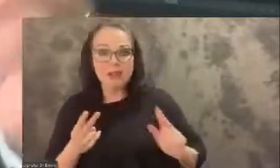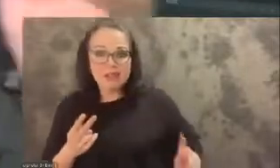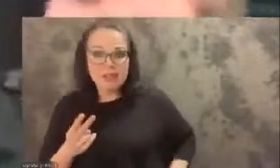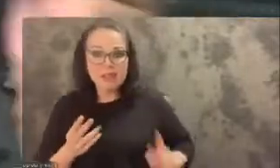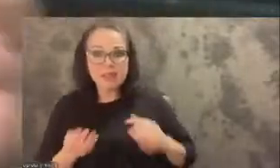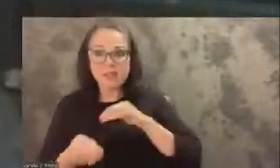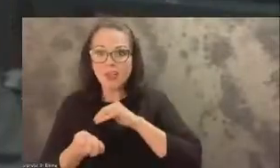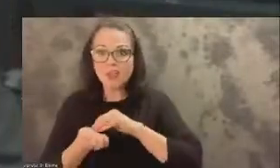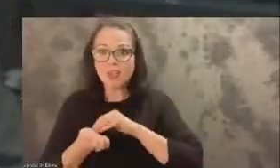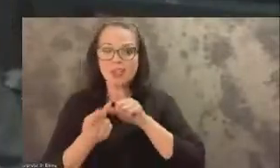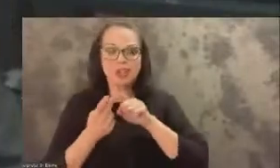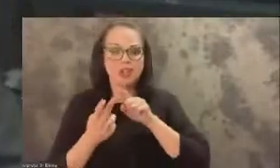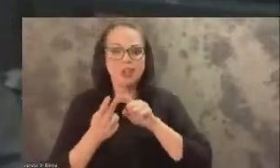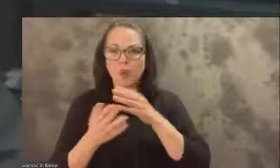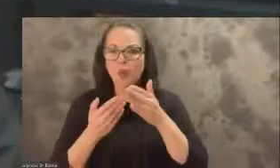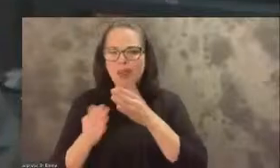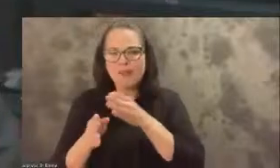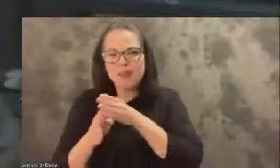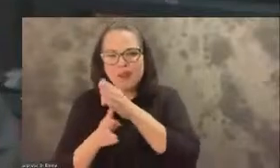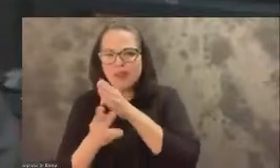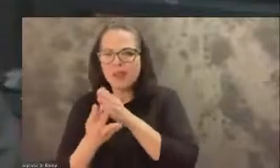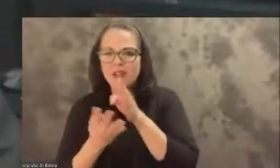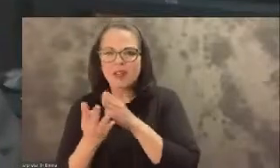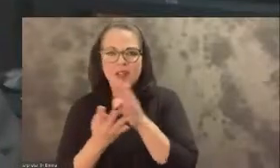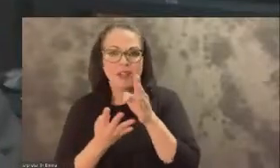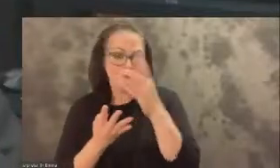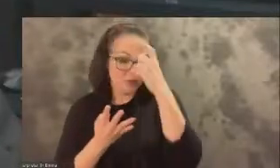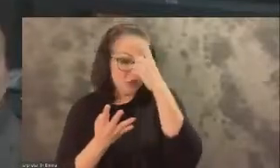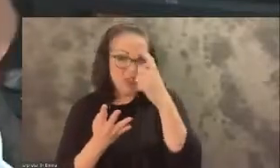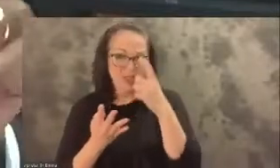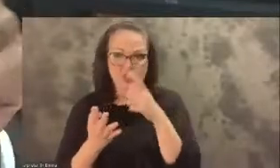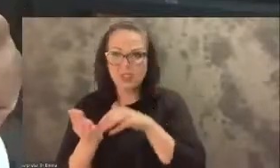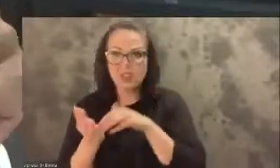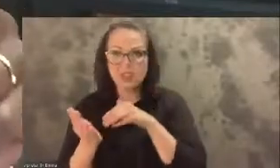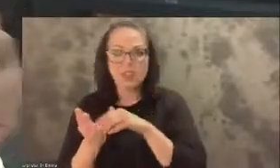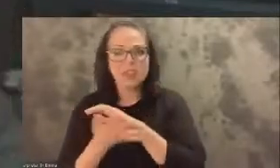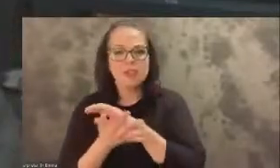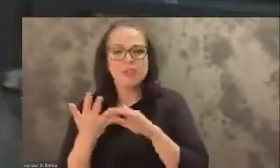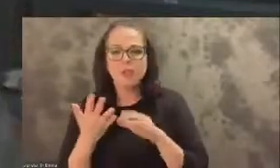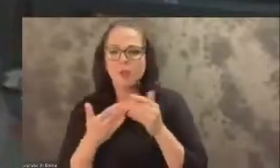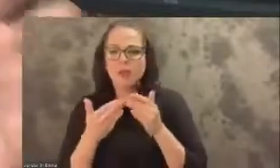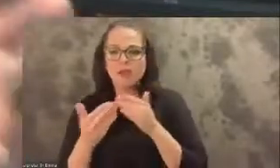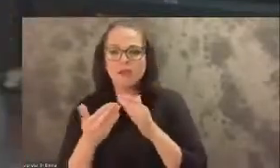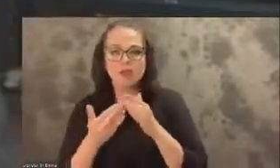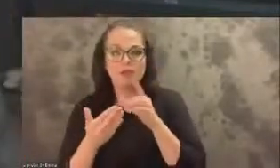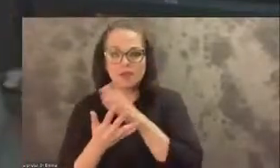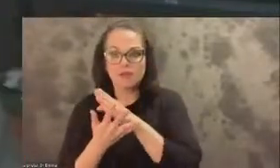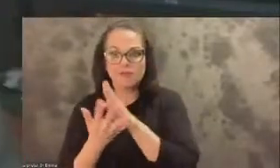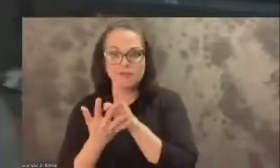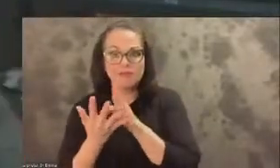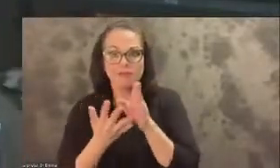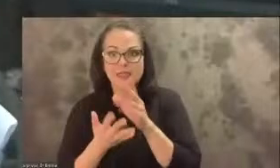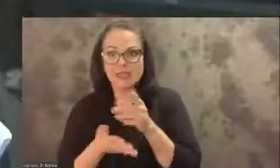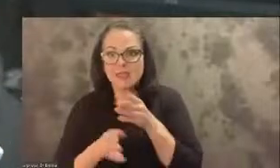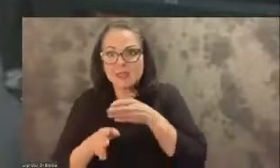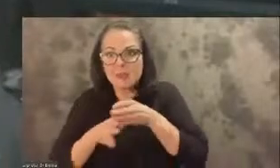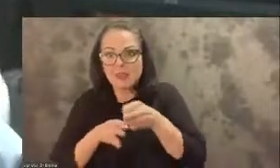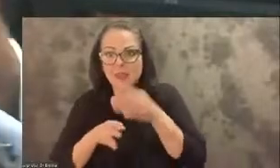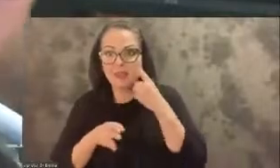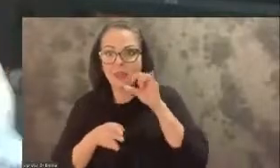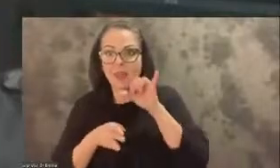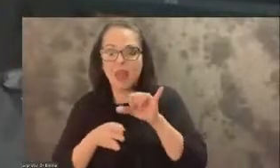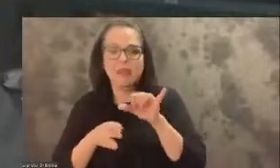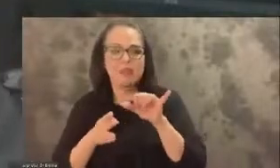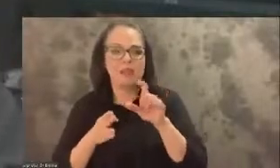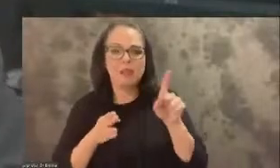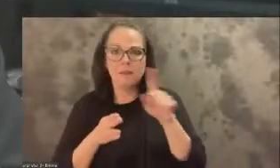whatever the specialty is, there are algorithms that are used that add points or takes away points from you based on your